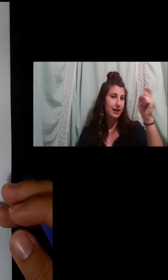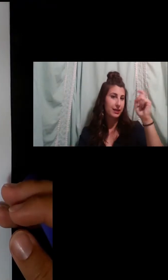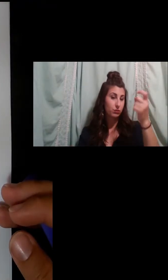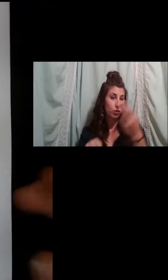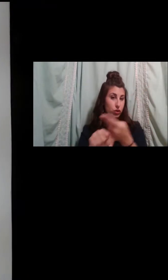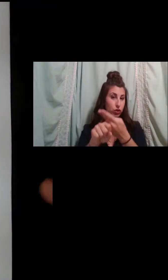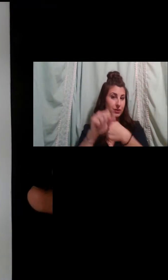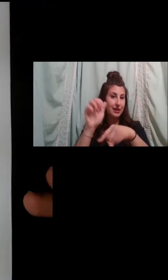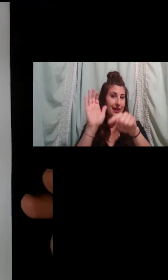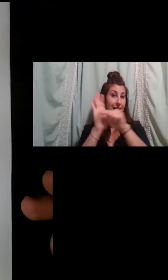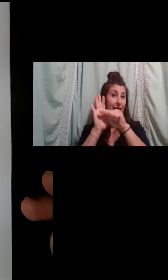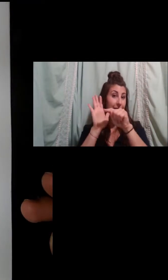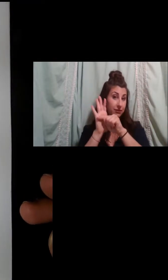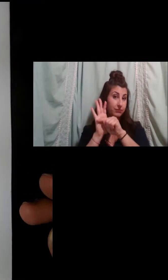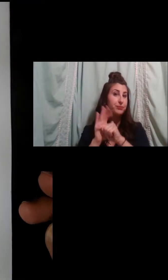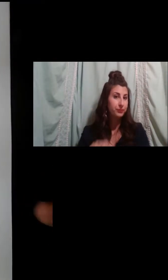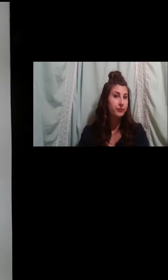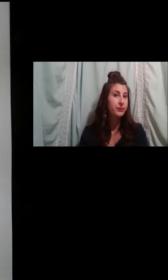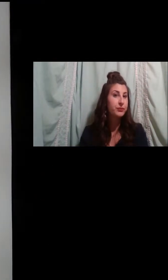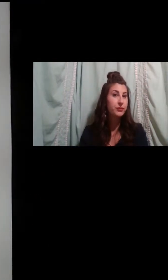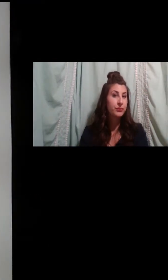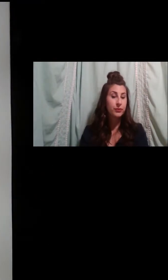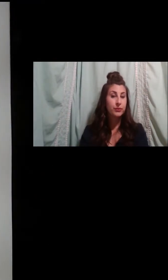exponents that have negatives in it.